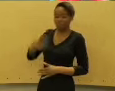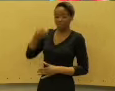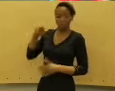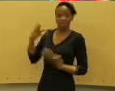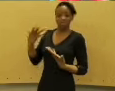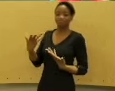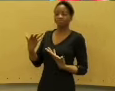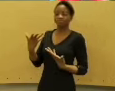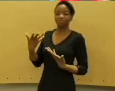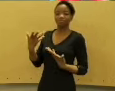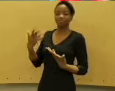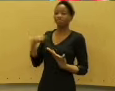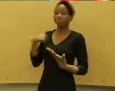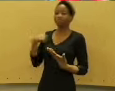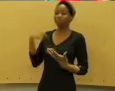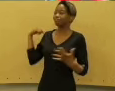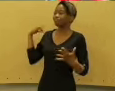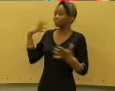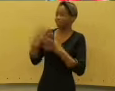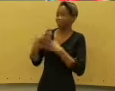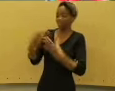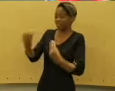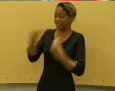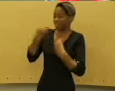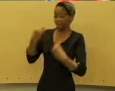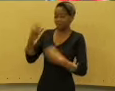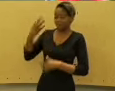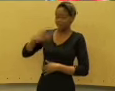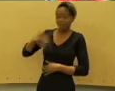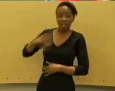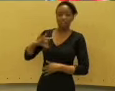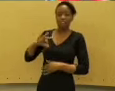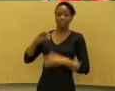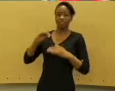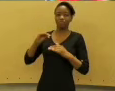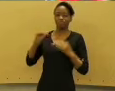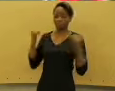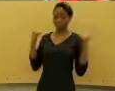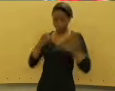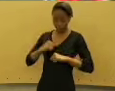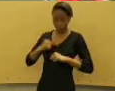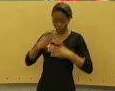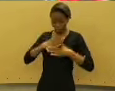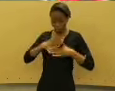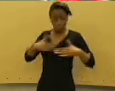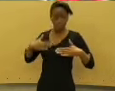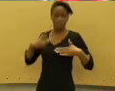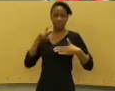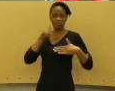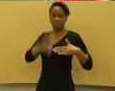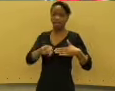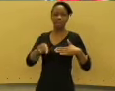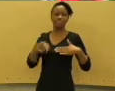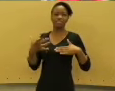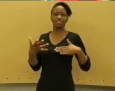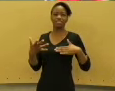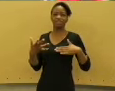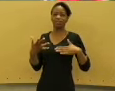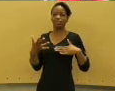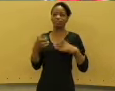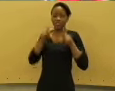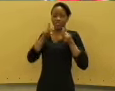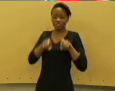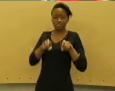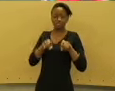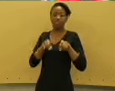the entire time you're told it's a girl, cover up, you know, you should, you know, hide that, you know, you shouldn't sit like that, you should